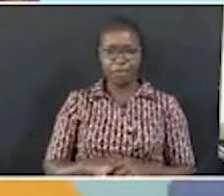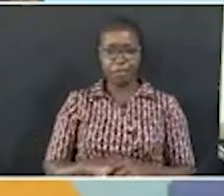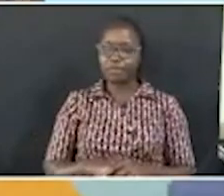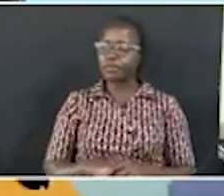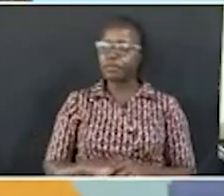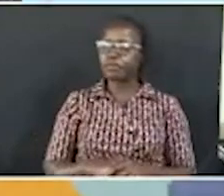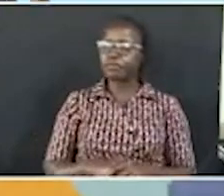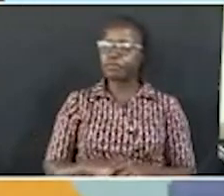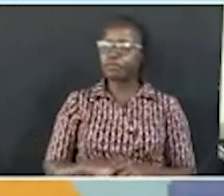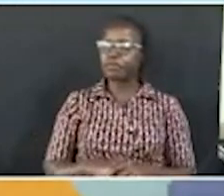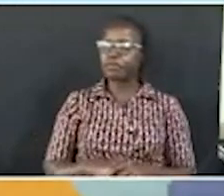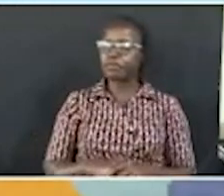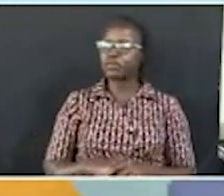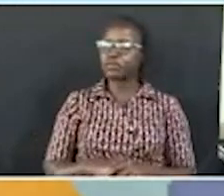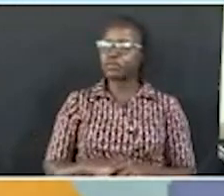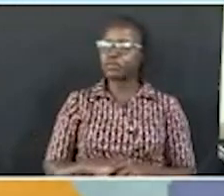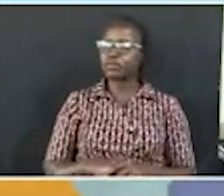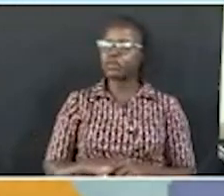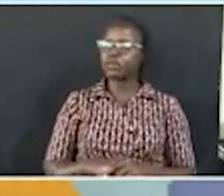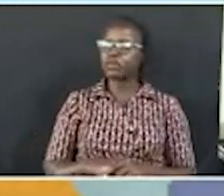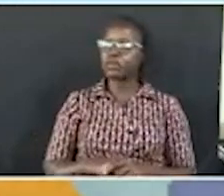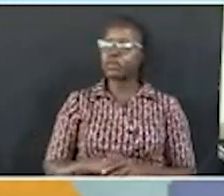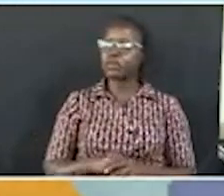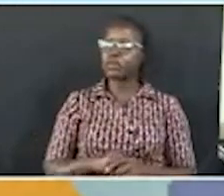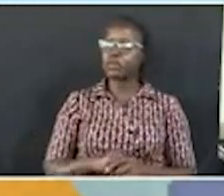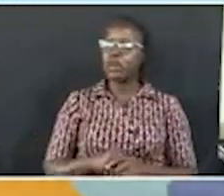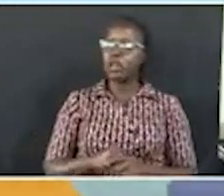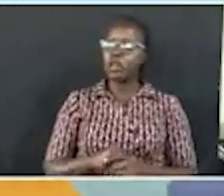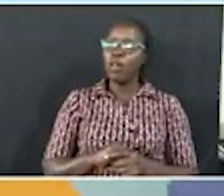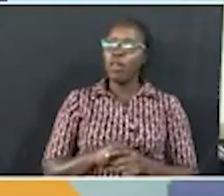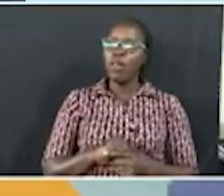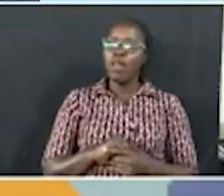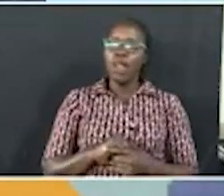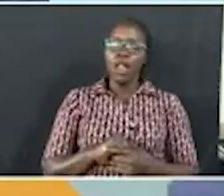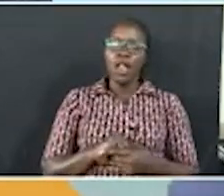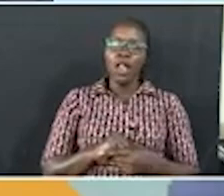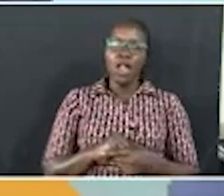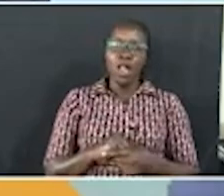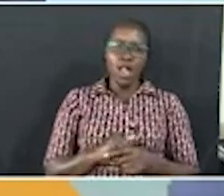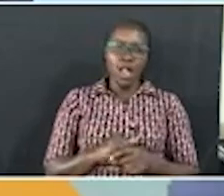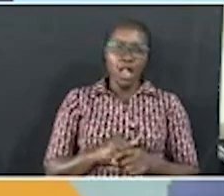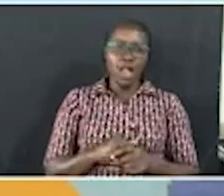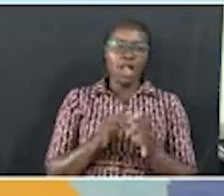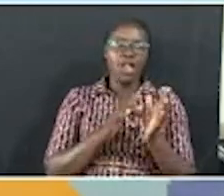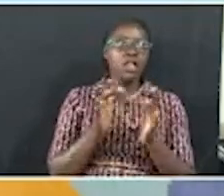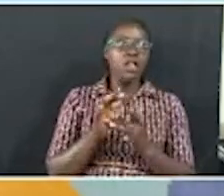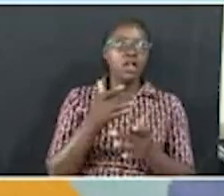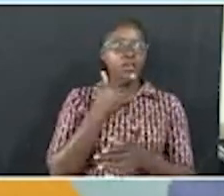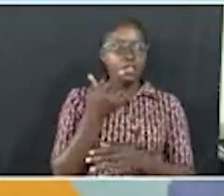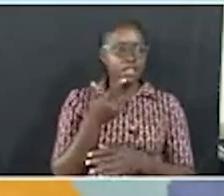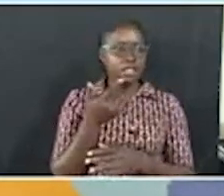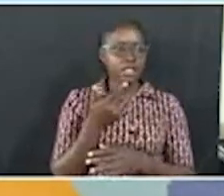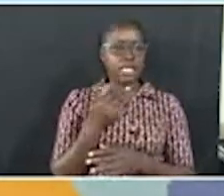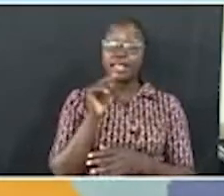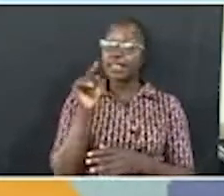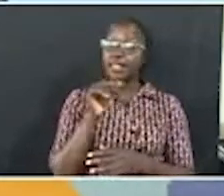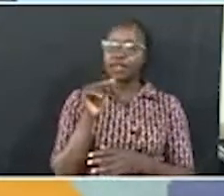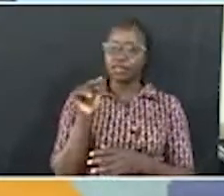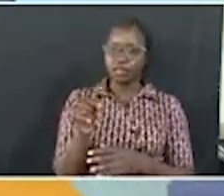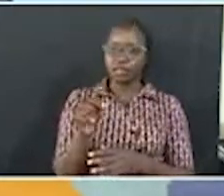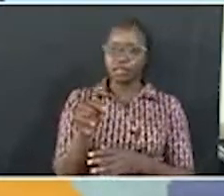James chapter 5, verse 16. Amplified Bible. The Bible says,